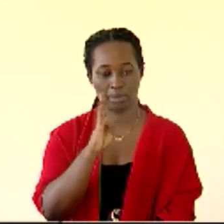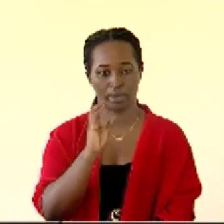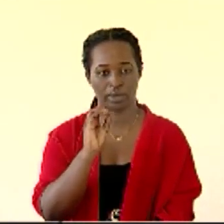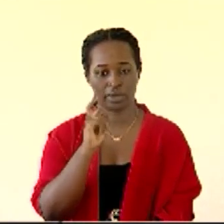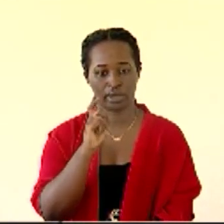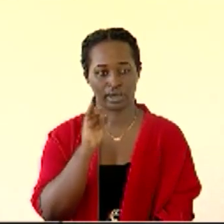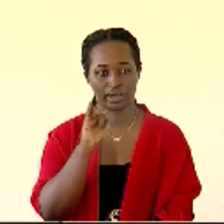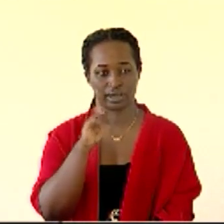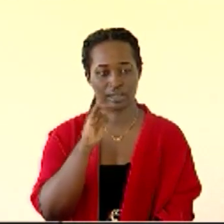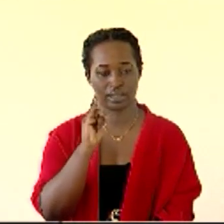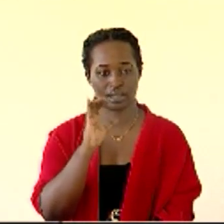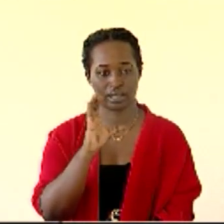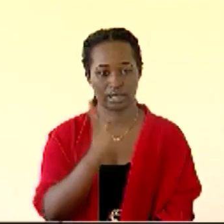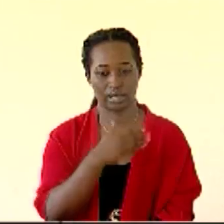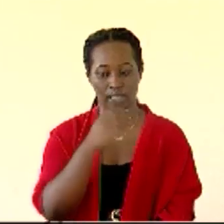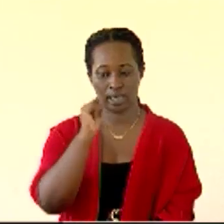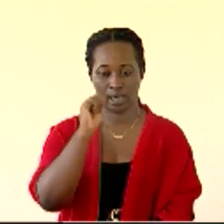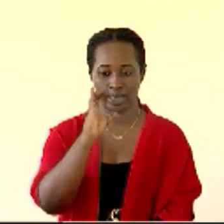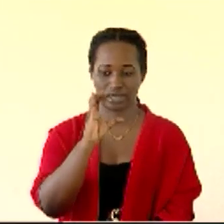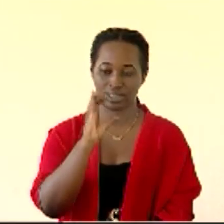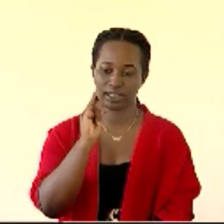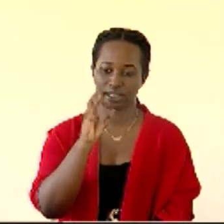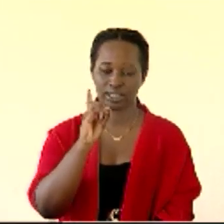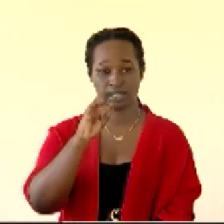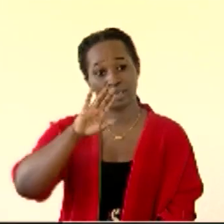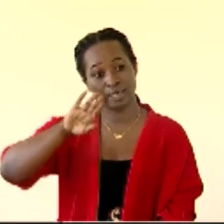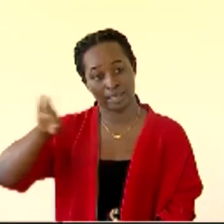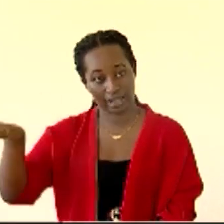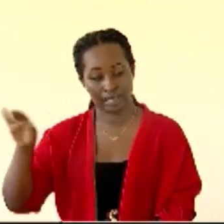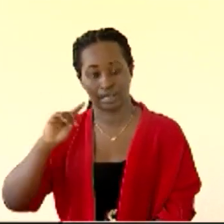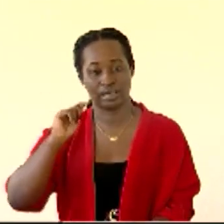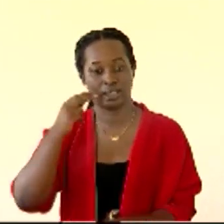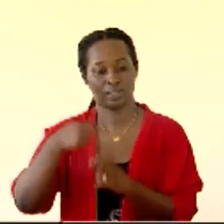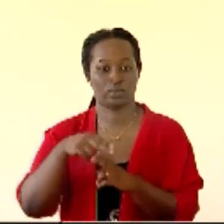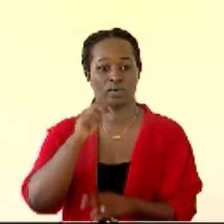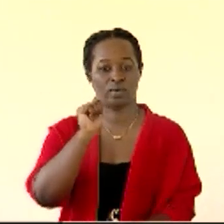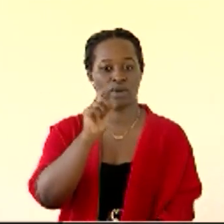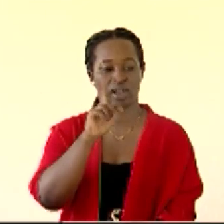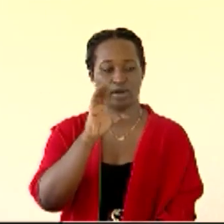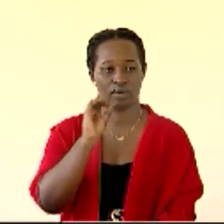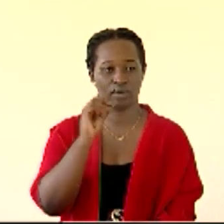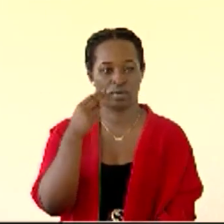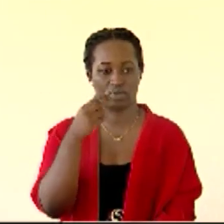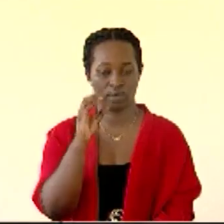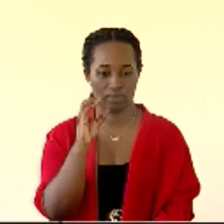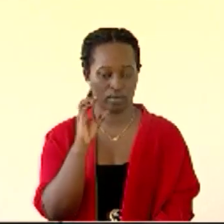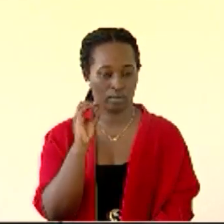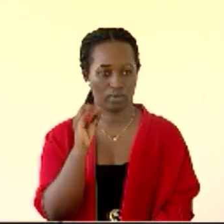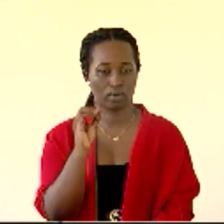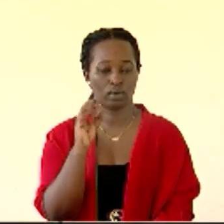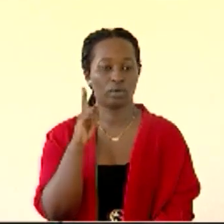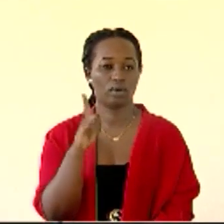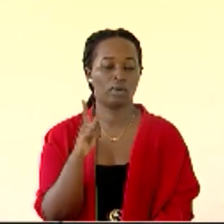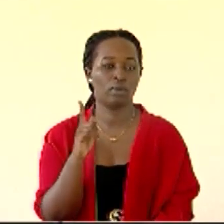will be an alcohol. So which one is there? This is a carboxylic acid with 2 carbon atoms. So this one will